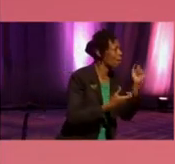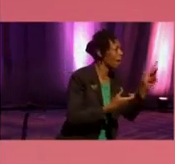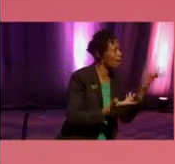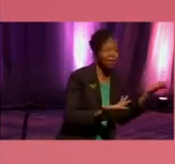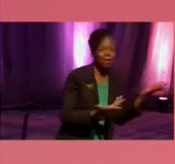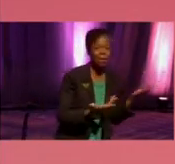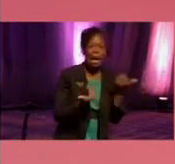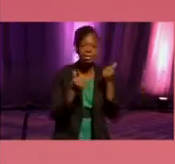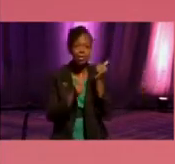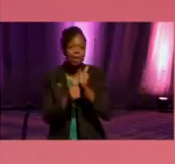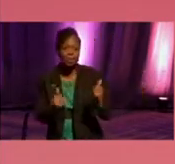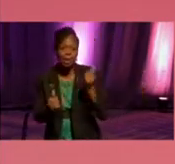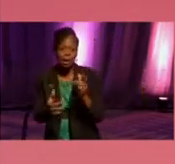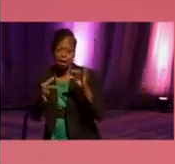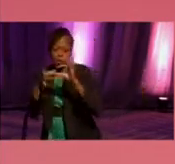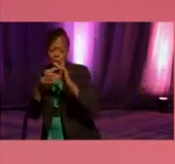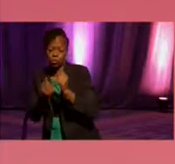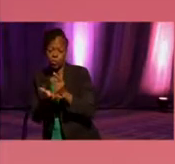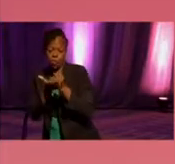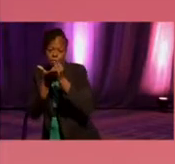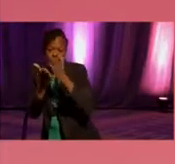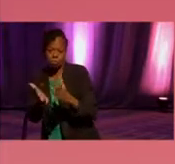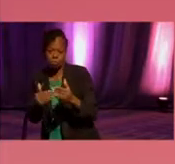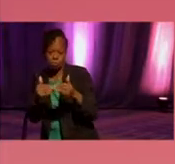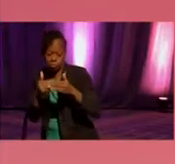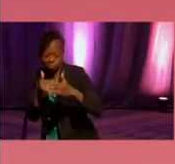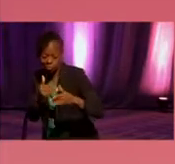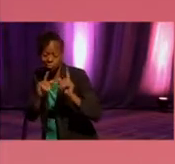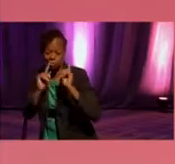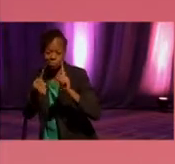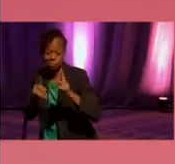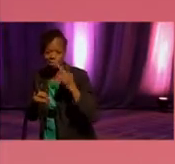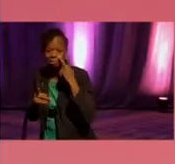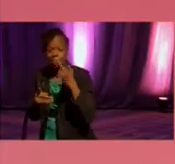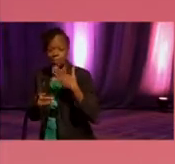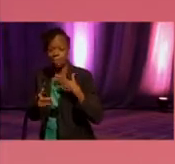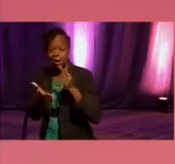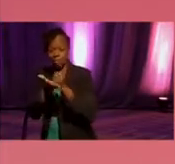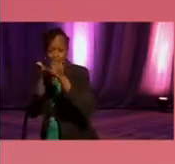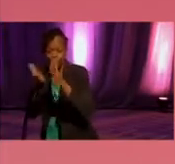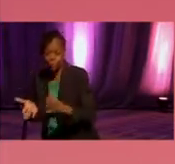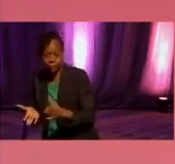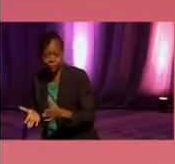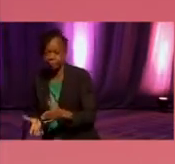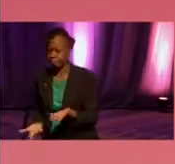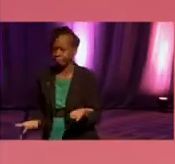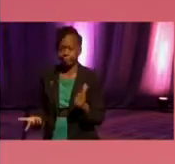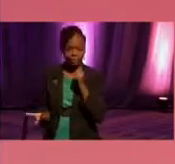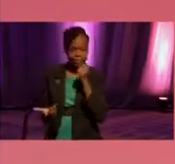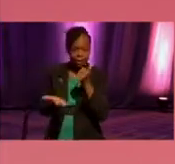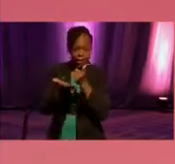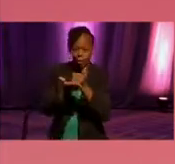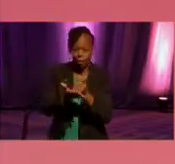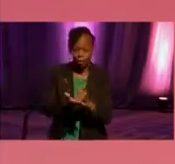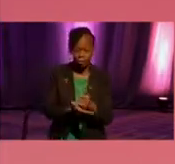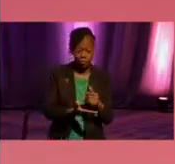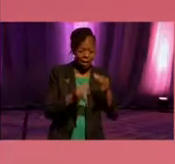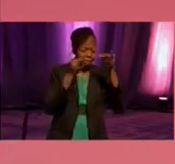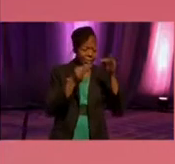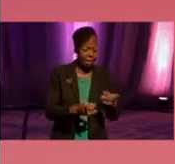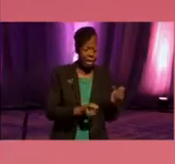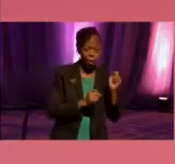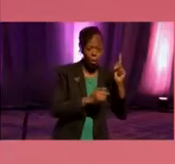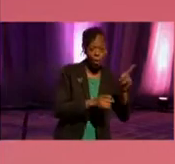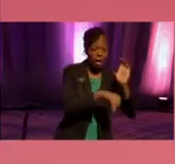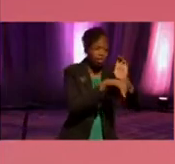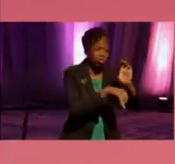had a relationship with a therapist, so I continued with my therapy. I started going back to church again. I tried to